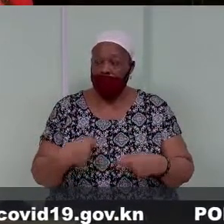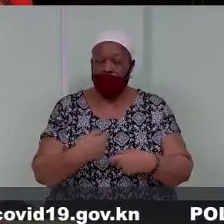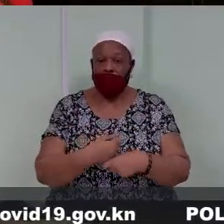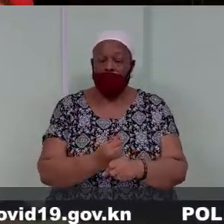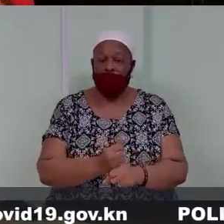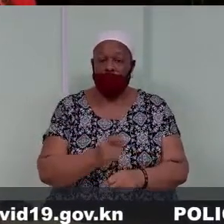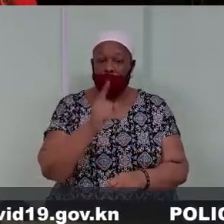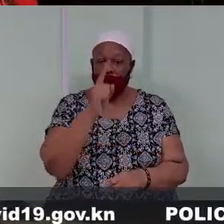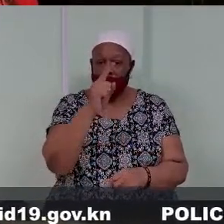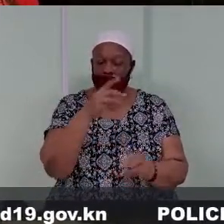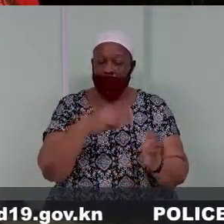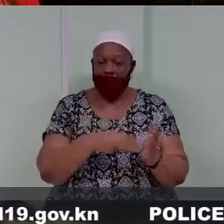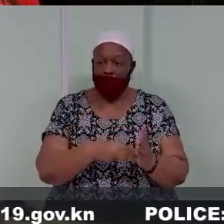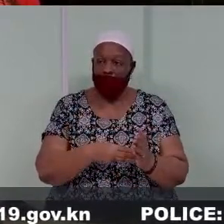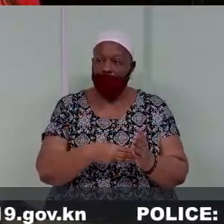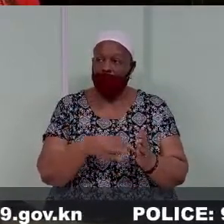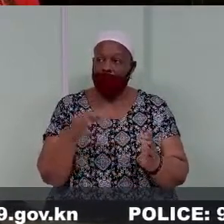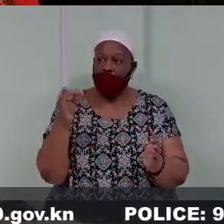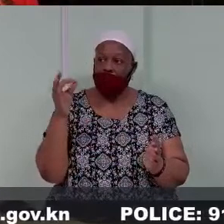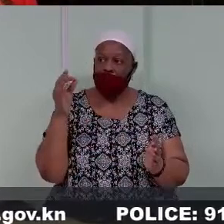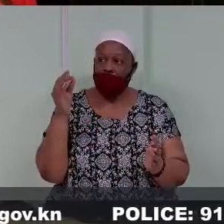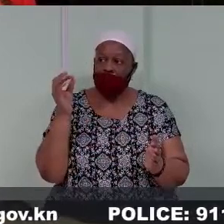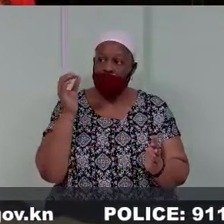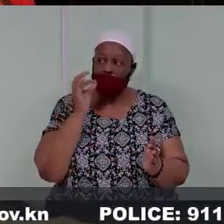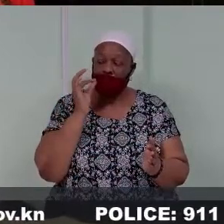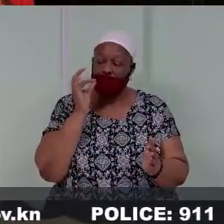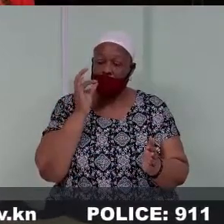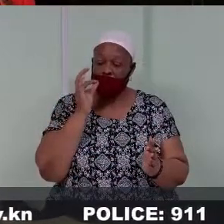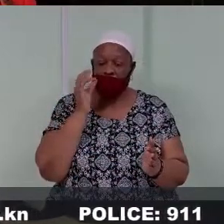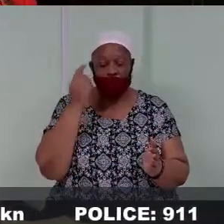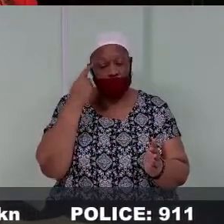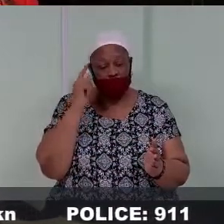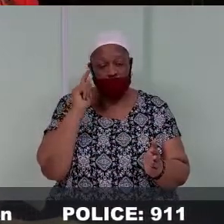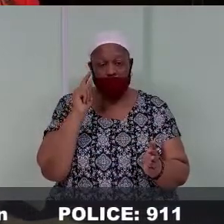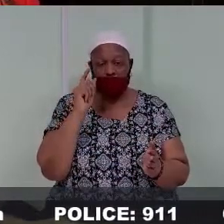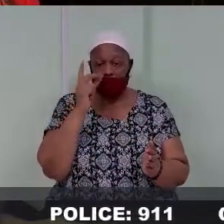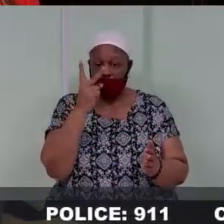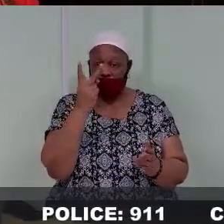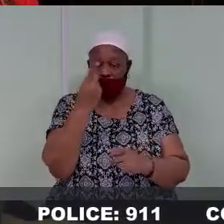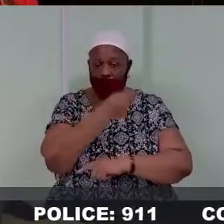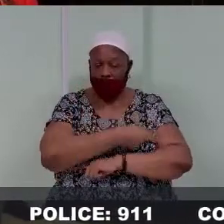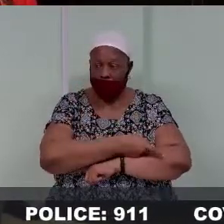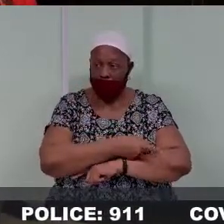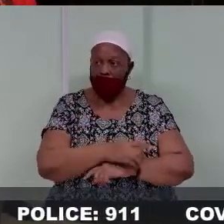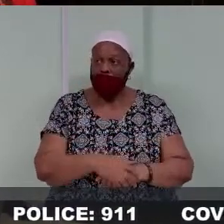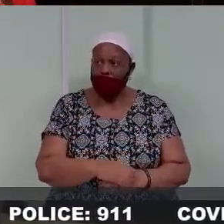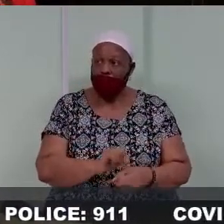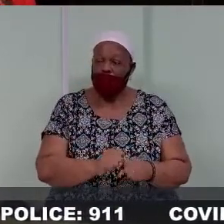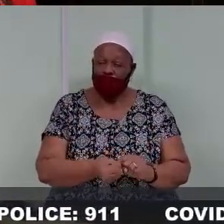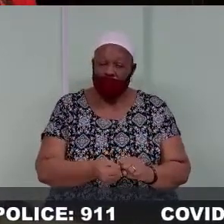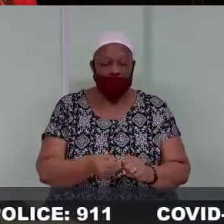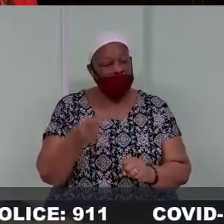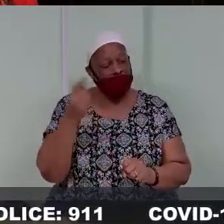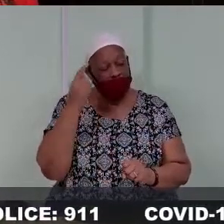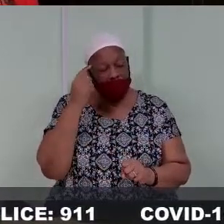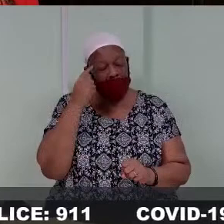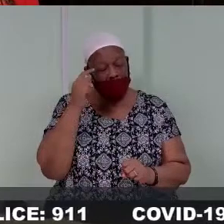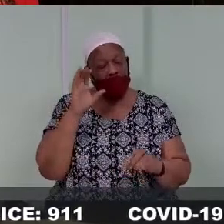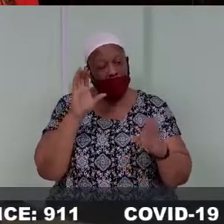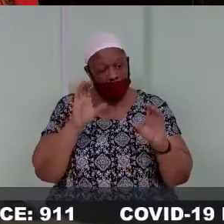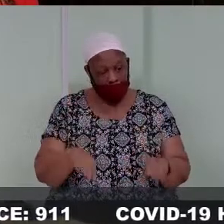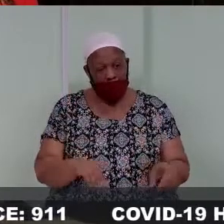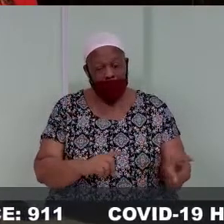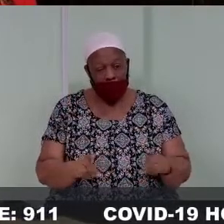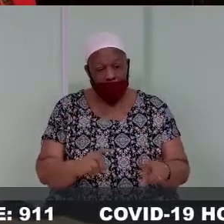meals every day for 2 days. So I believe, I'm trusting that what you all say you can do,